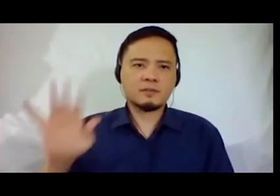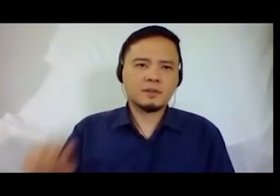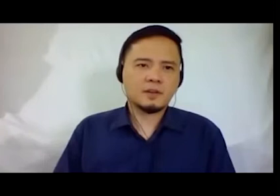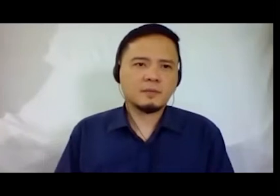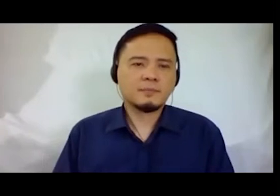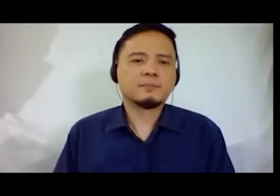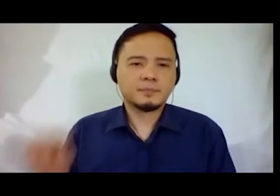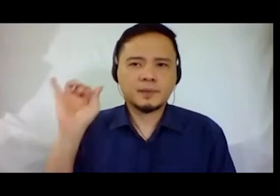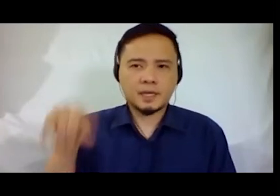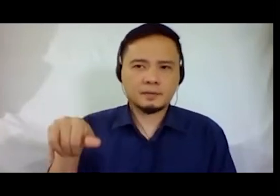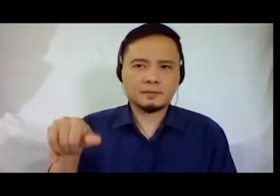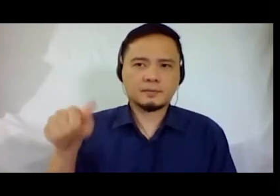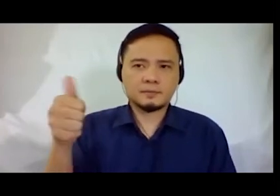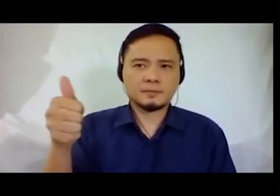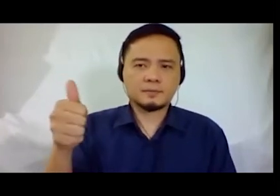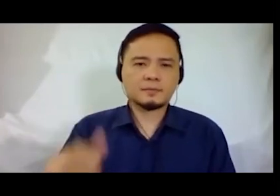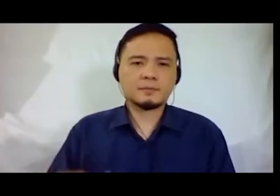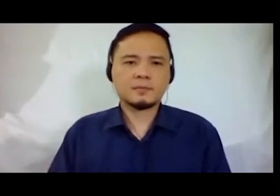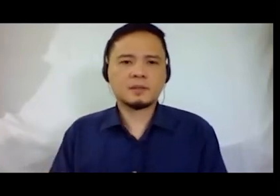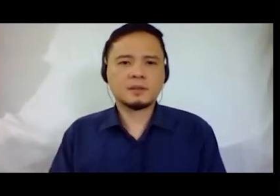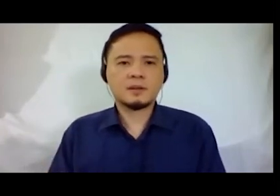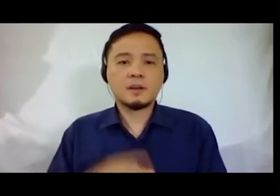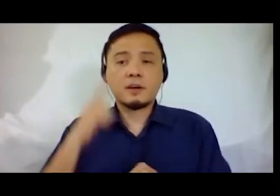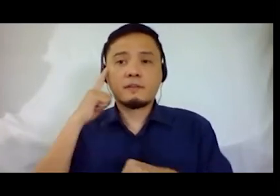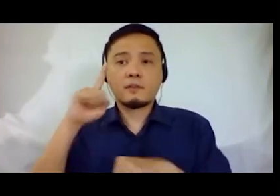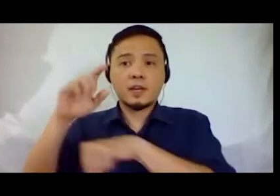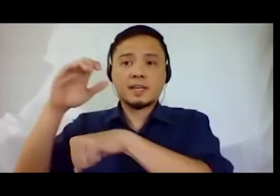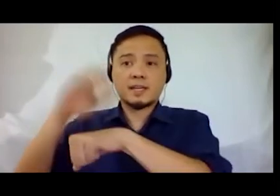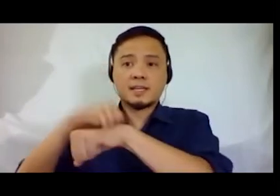Yeah. Okay. I think for the English translation,